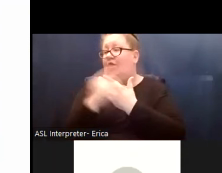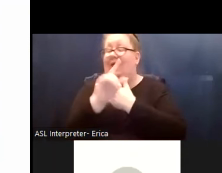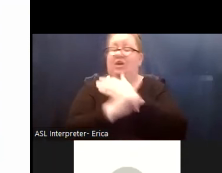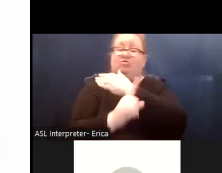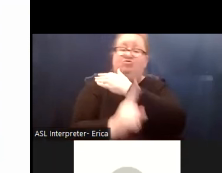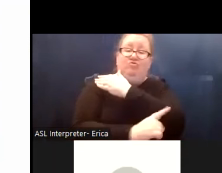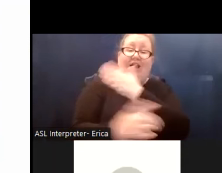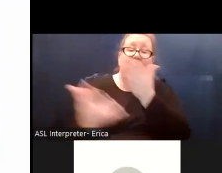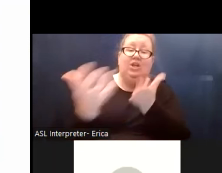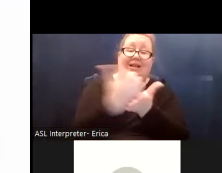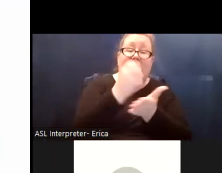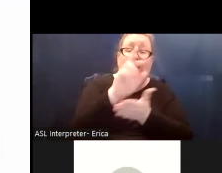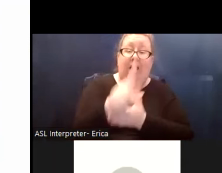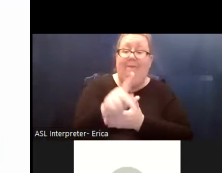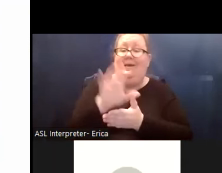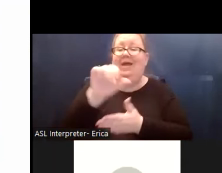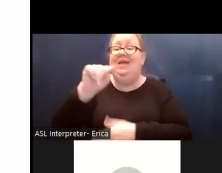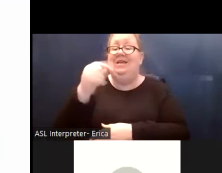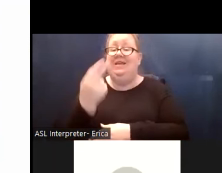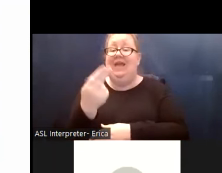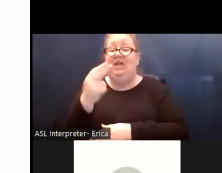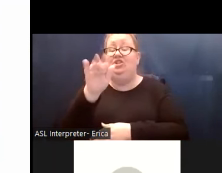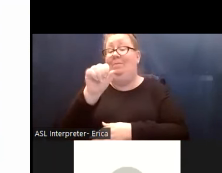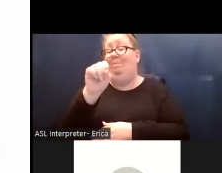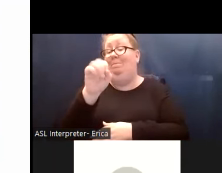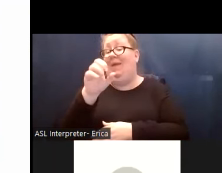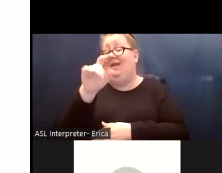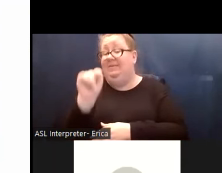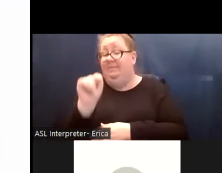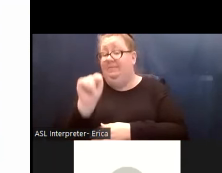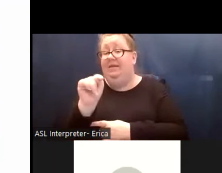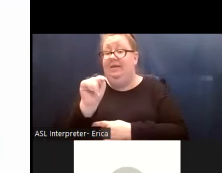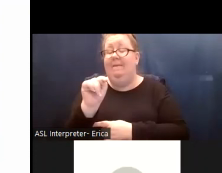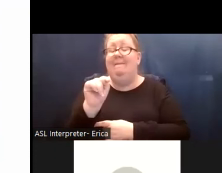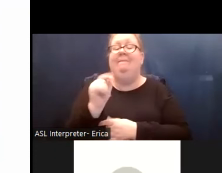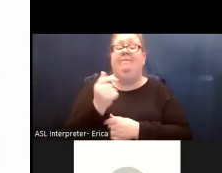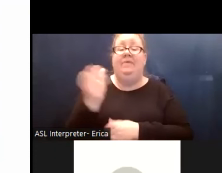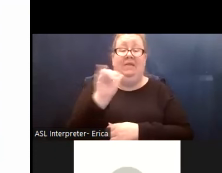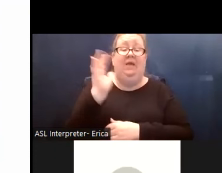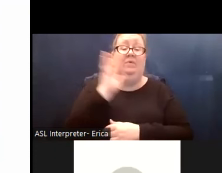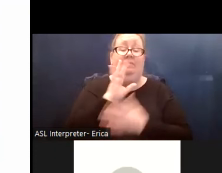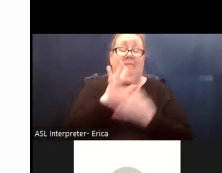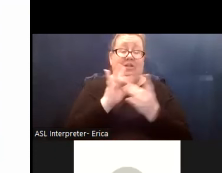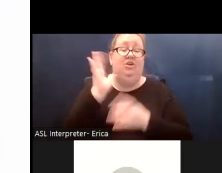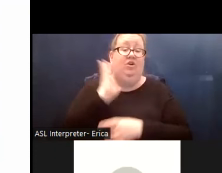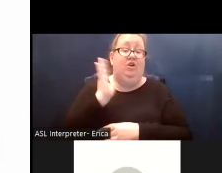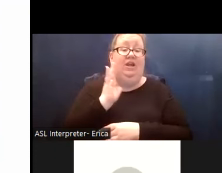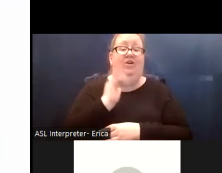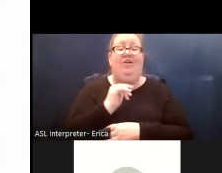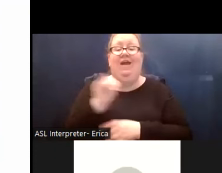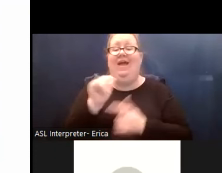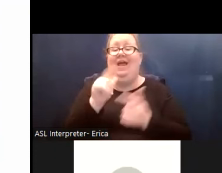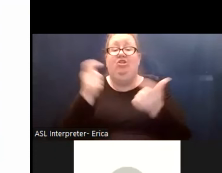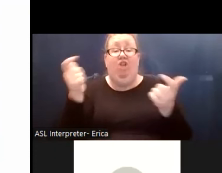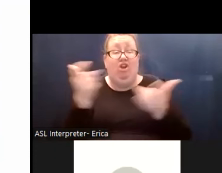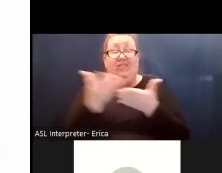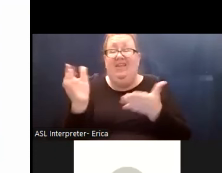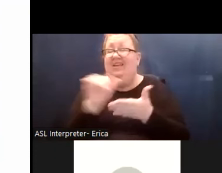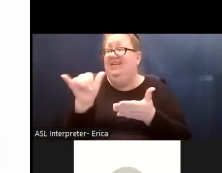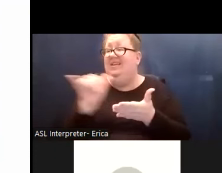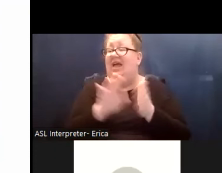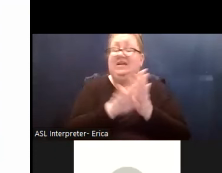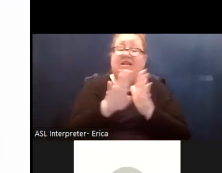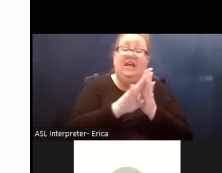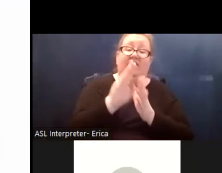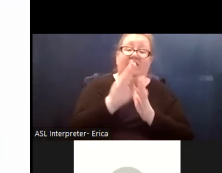basin programs, which came up in the chat earlier, is something that we were looking at here, as well as larger measures like developing a